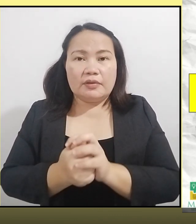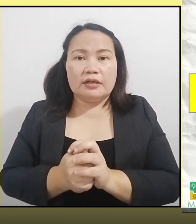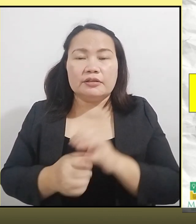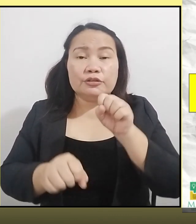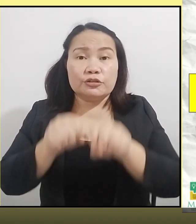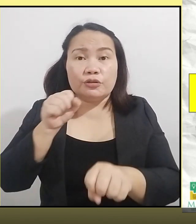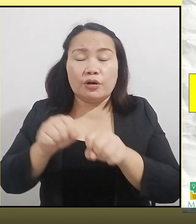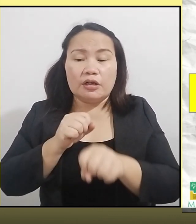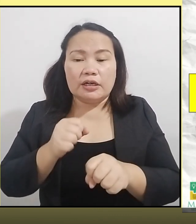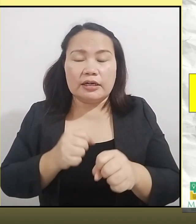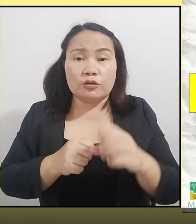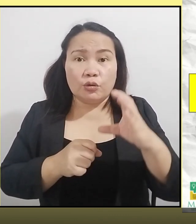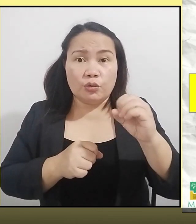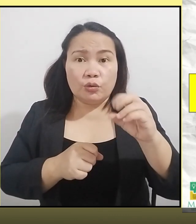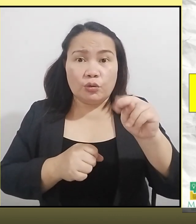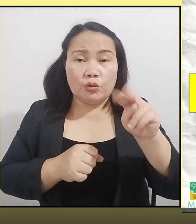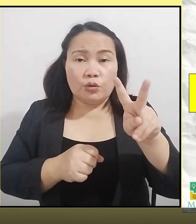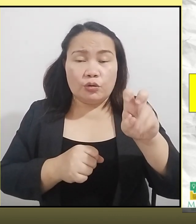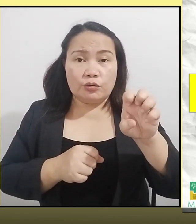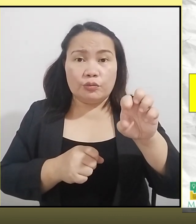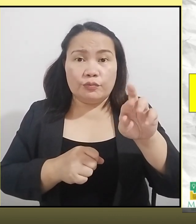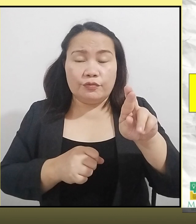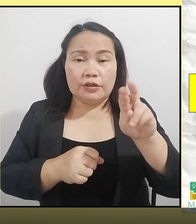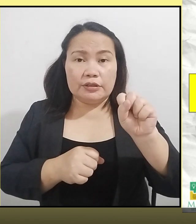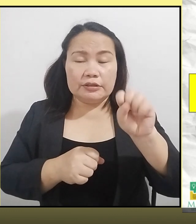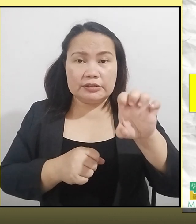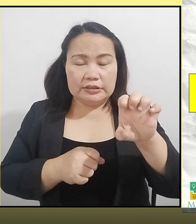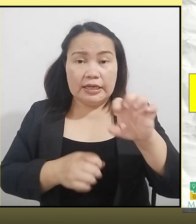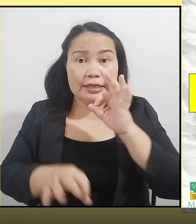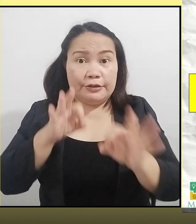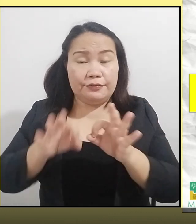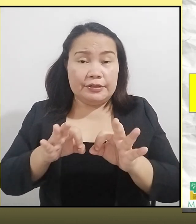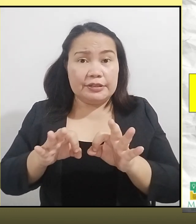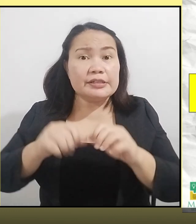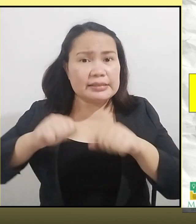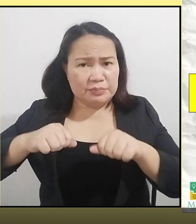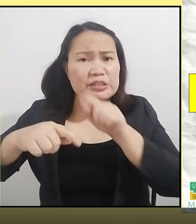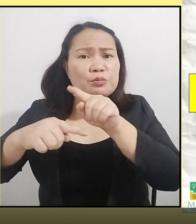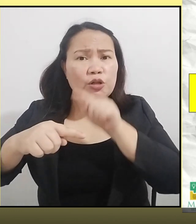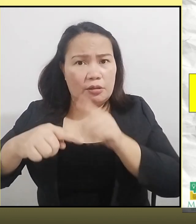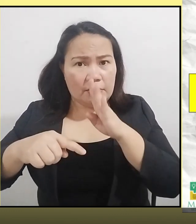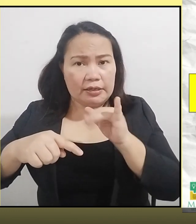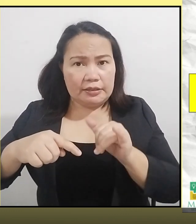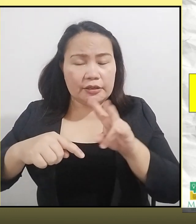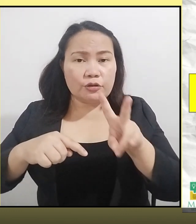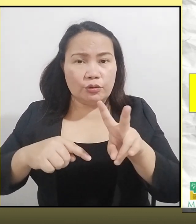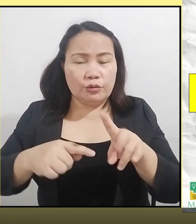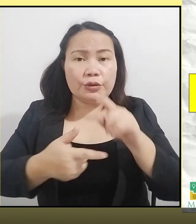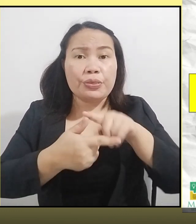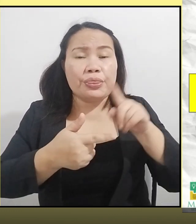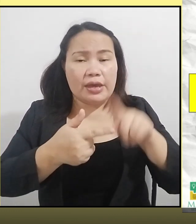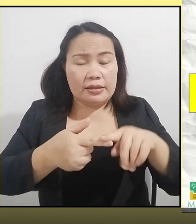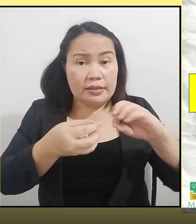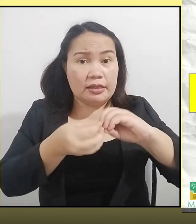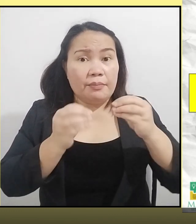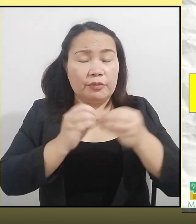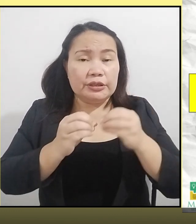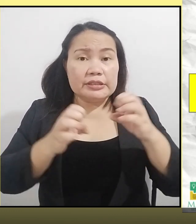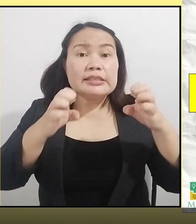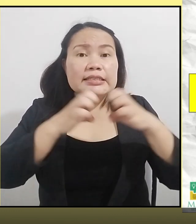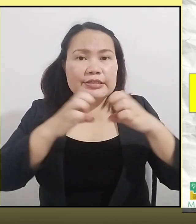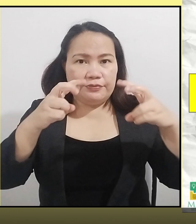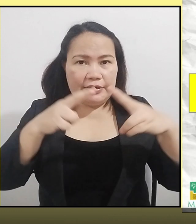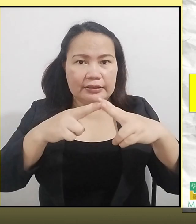Therefore, ang ating converse statement na ngayon ay, if it is divisible by 2, then the number is